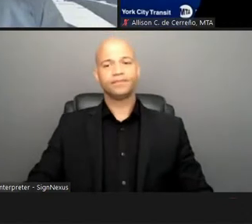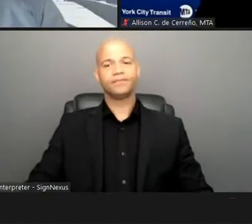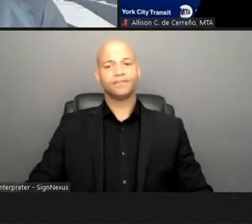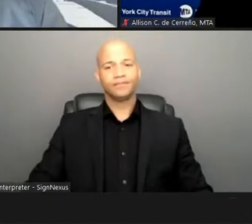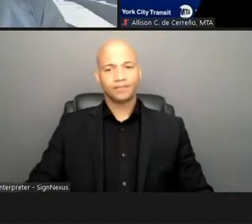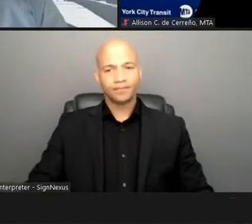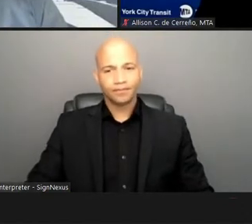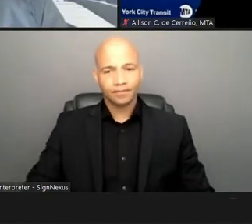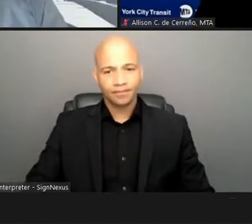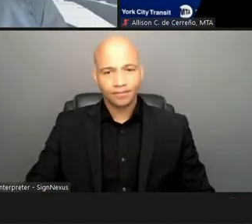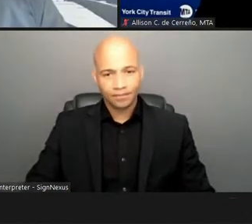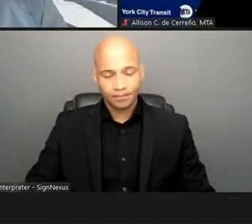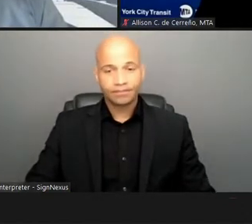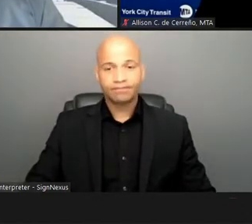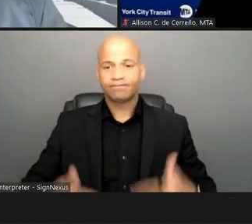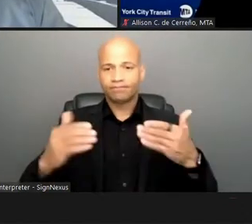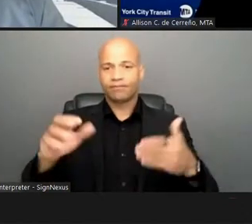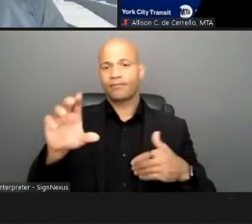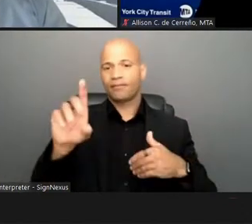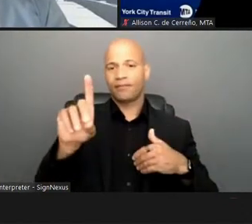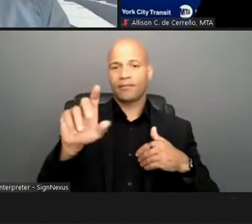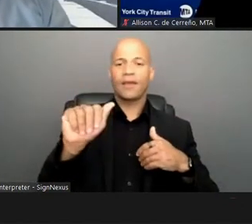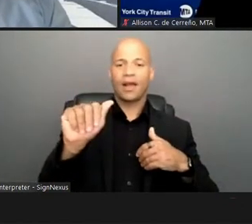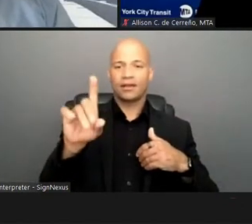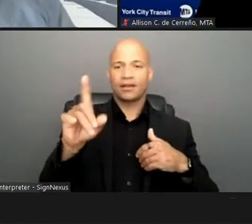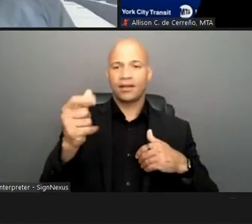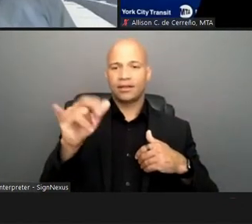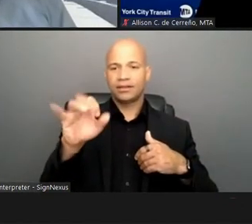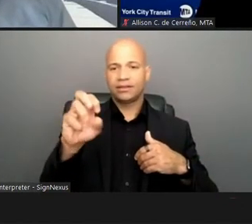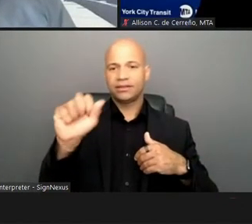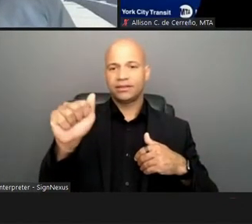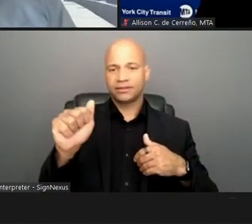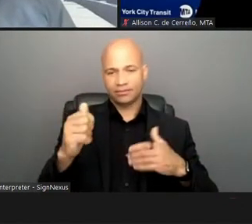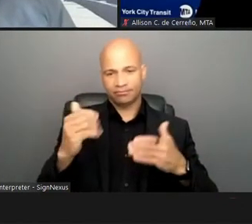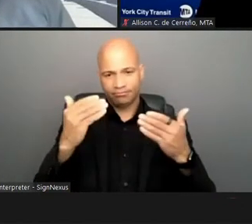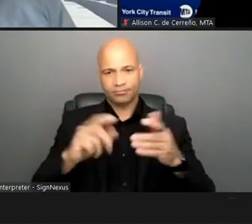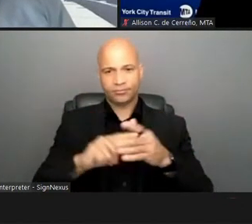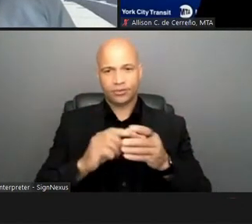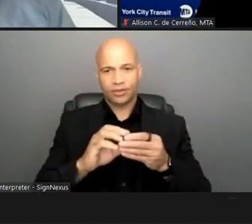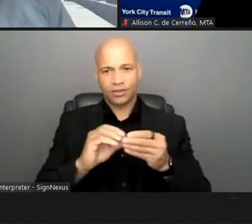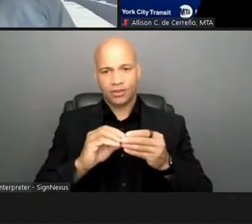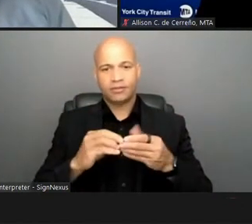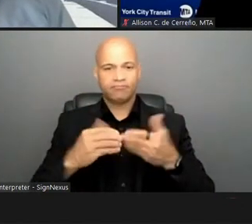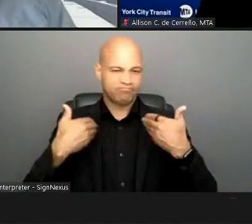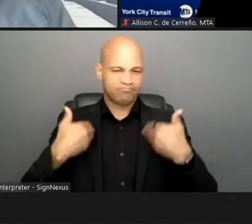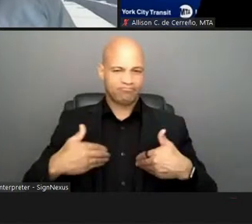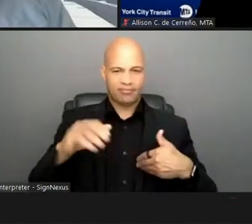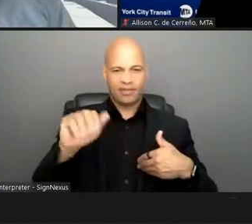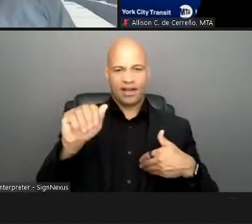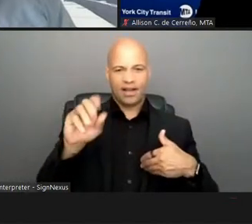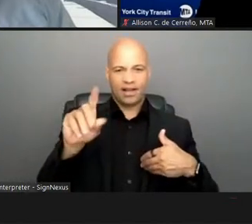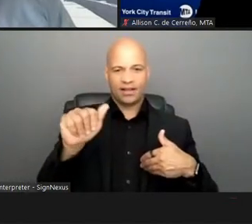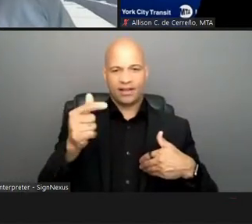how do we say you may begin your remarks hello uh my name is